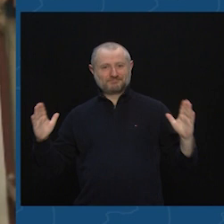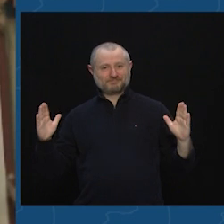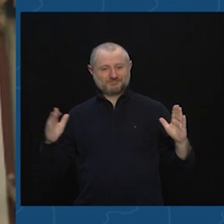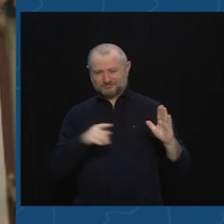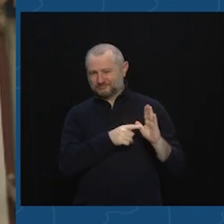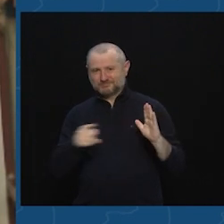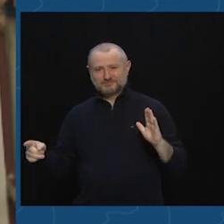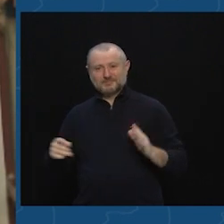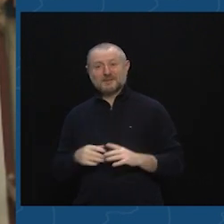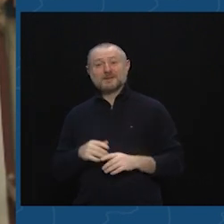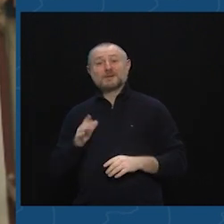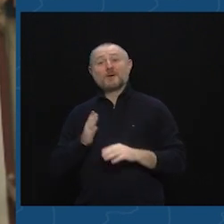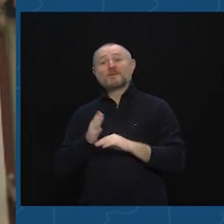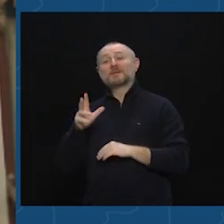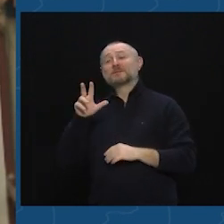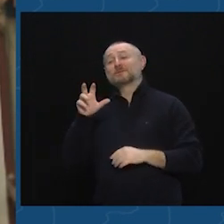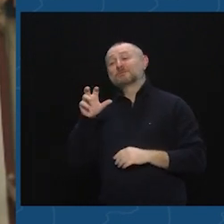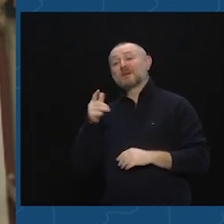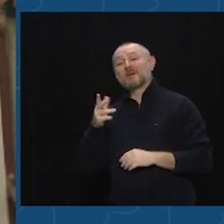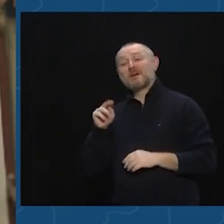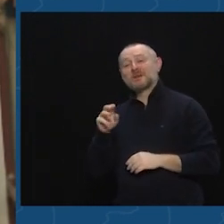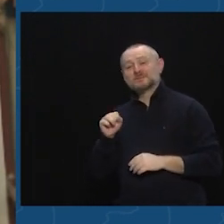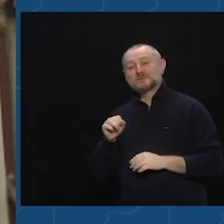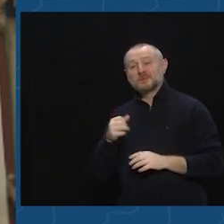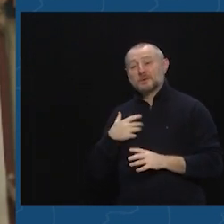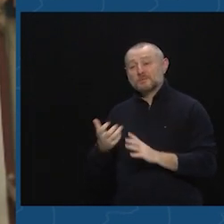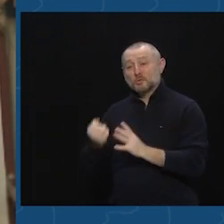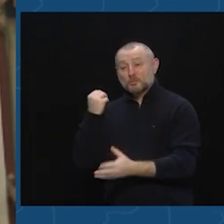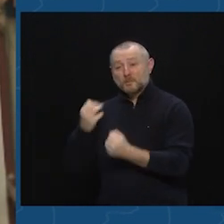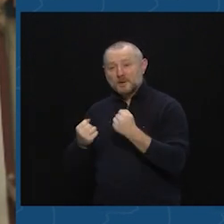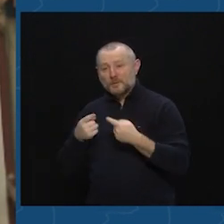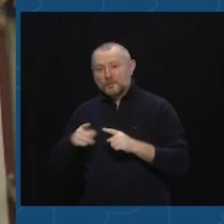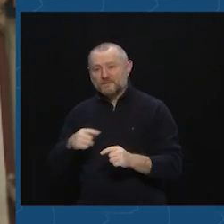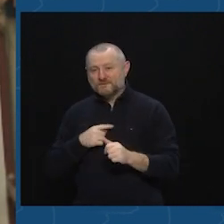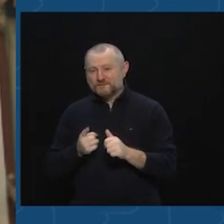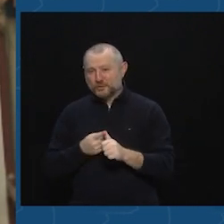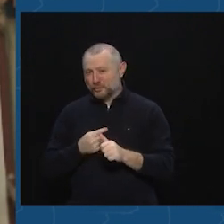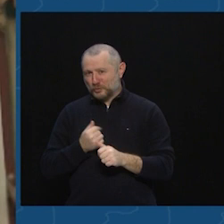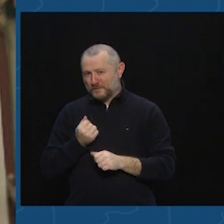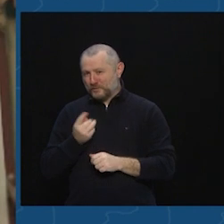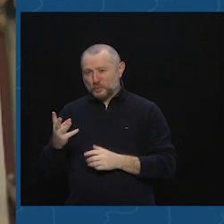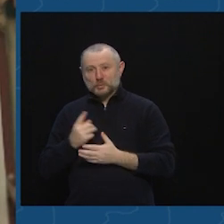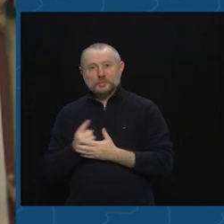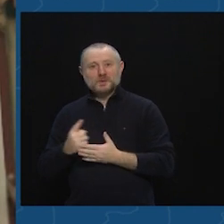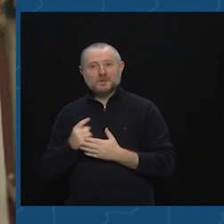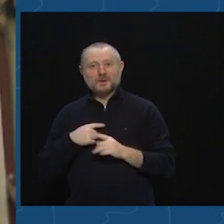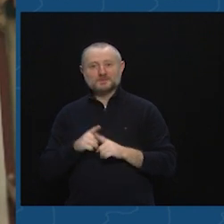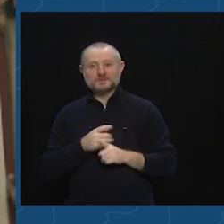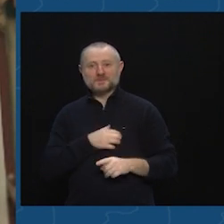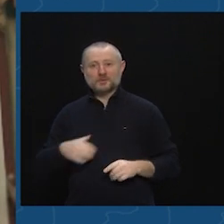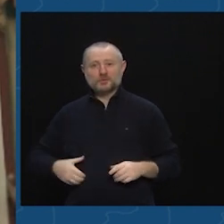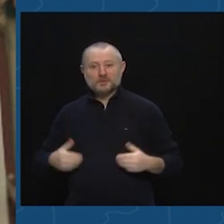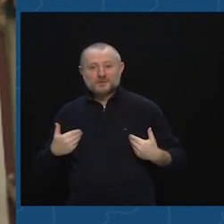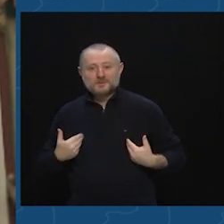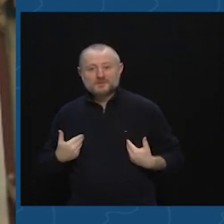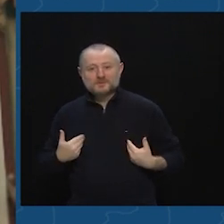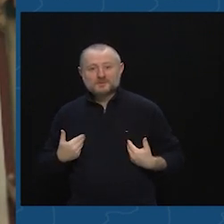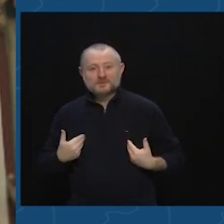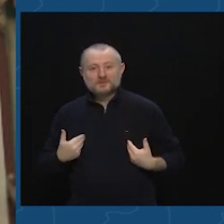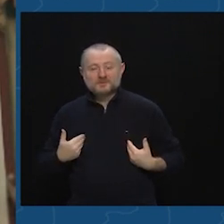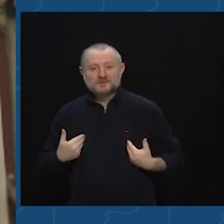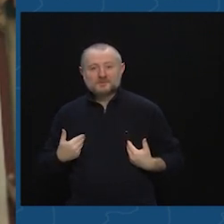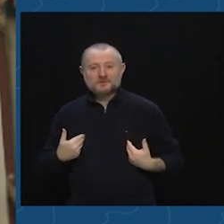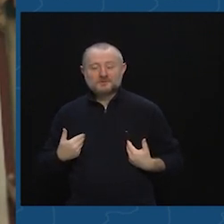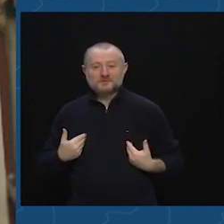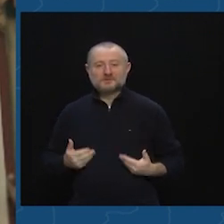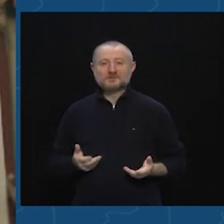removed during my first few weeks in office. They can't do this alone. We cannot continue